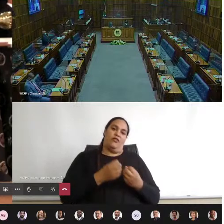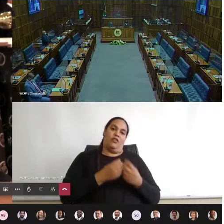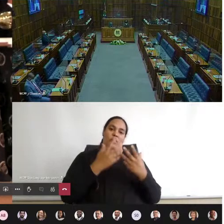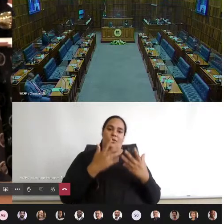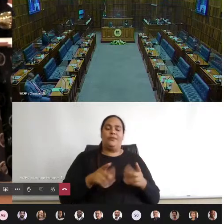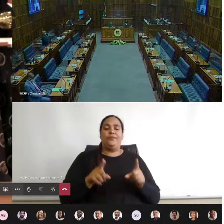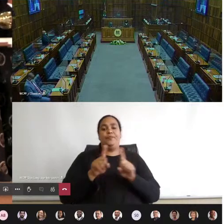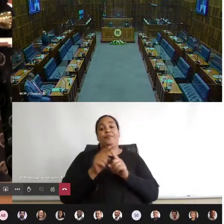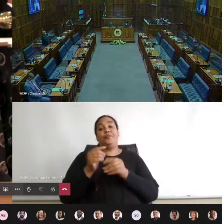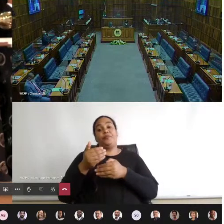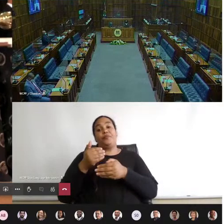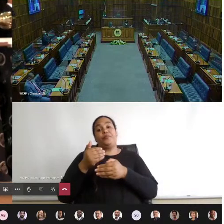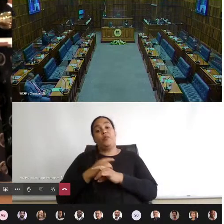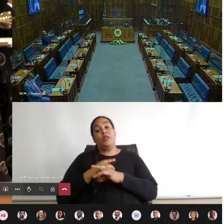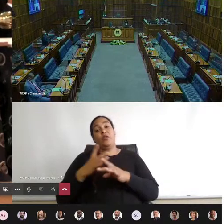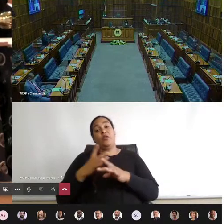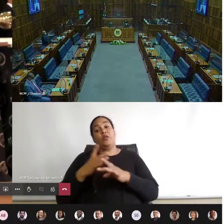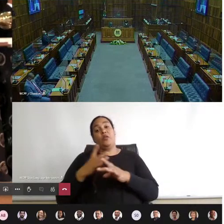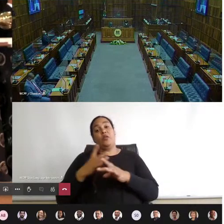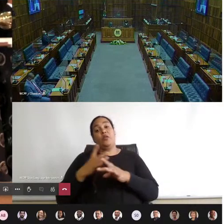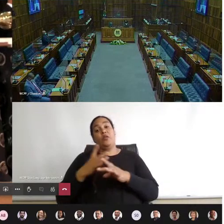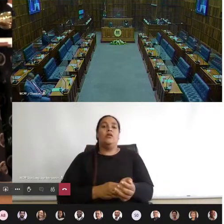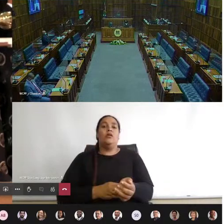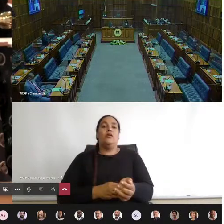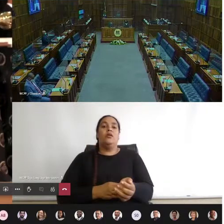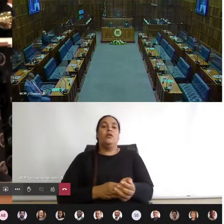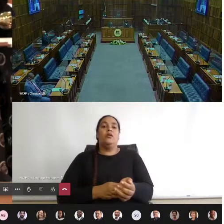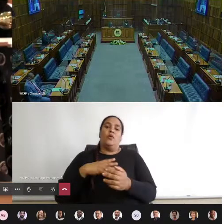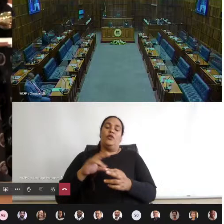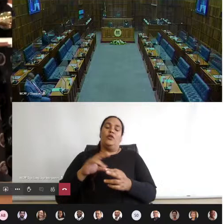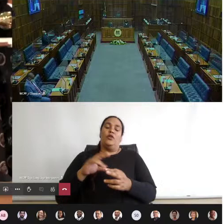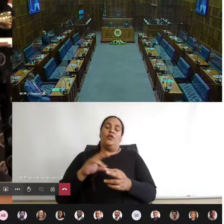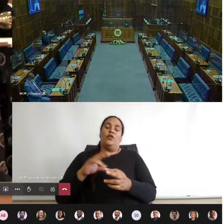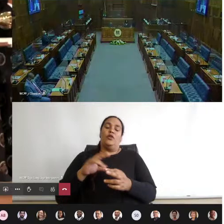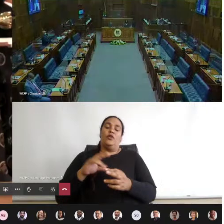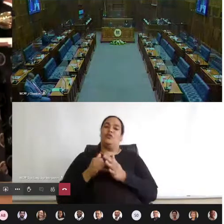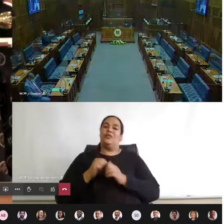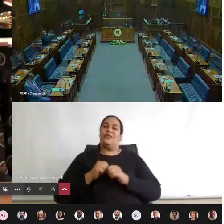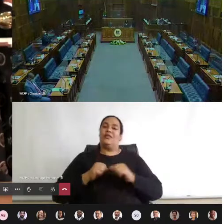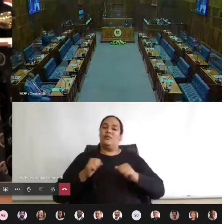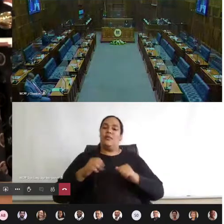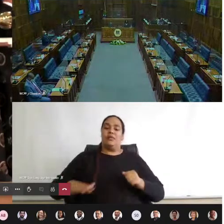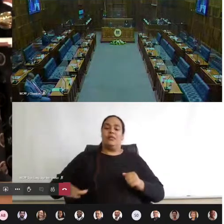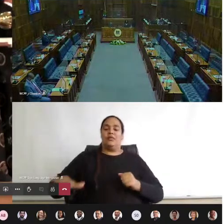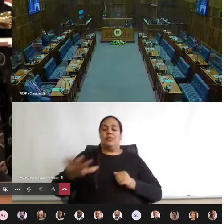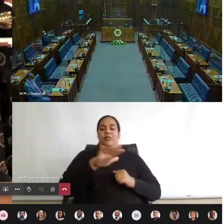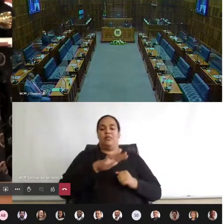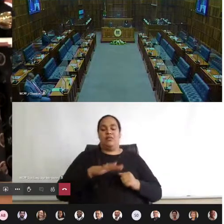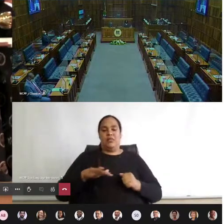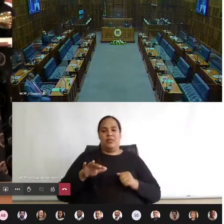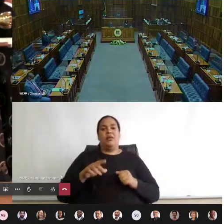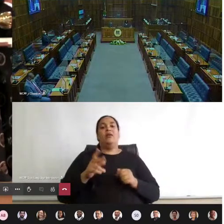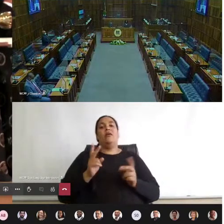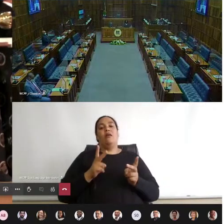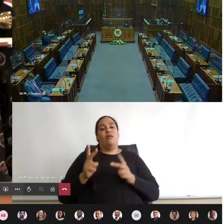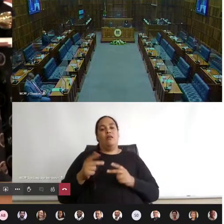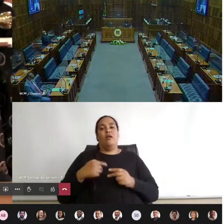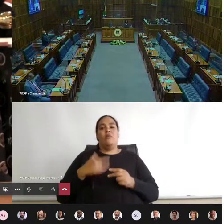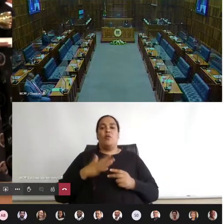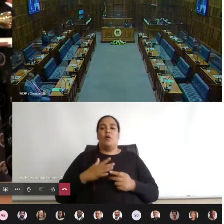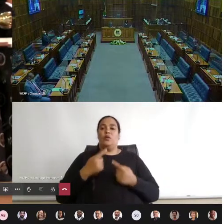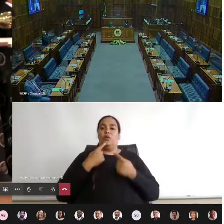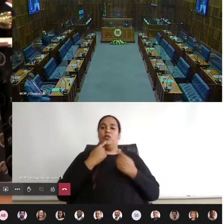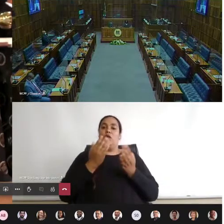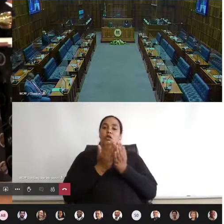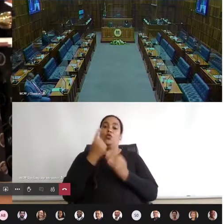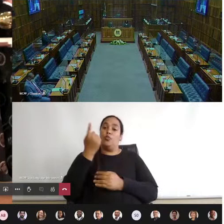to, before I get going, reflect just on the space that we're in, and once again say to the school